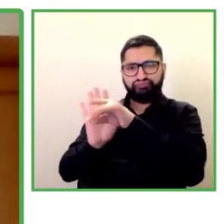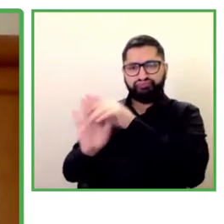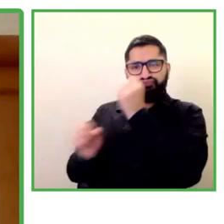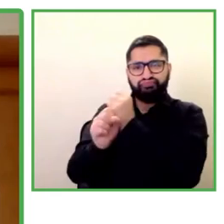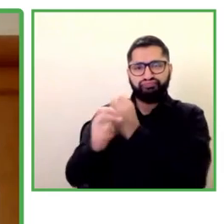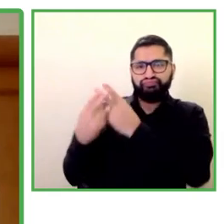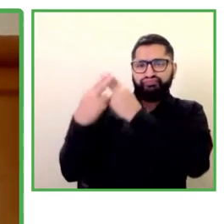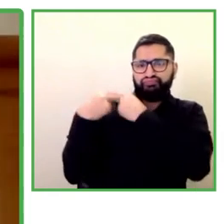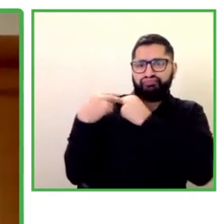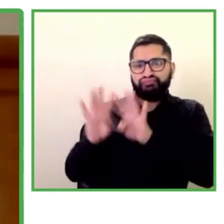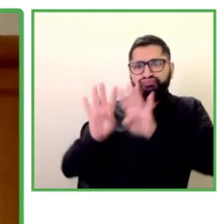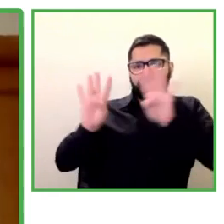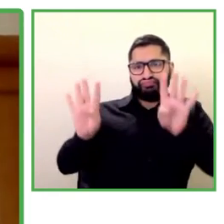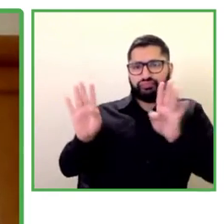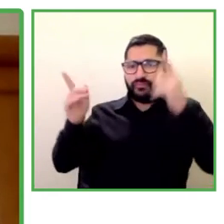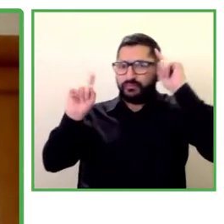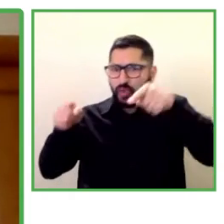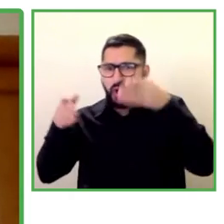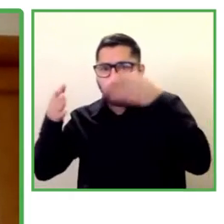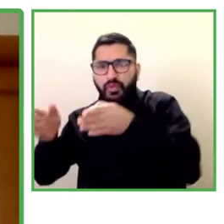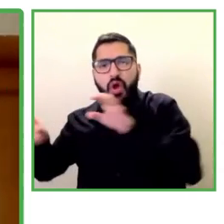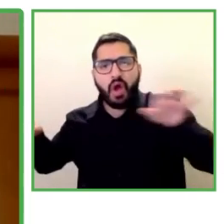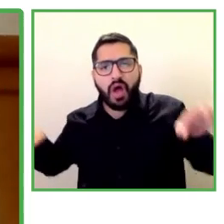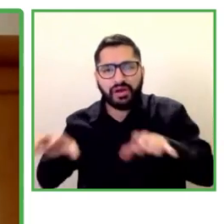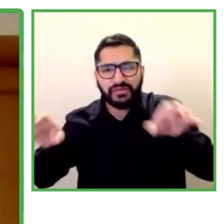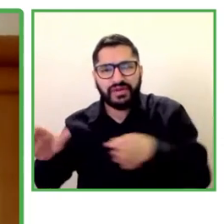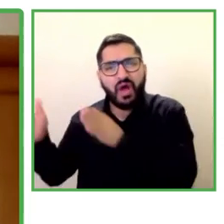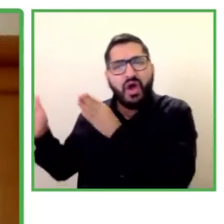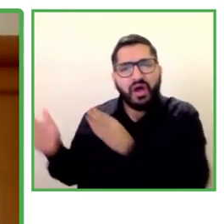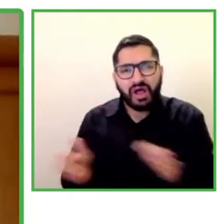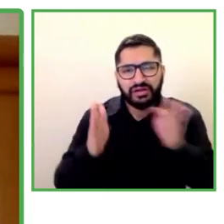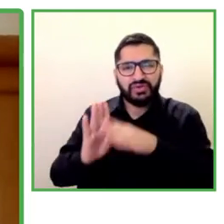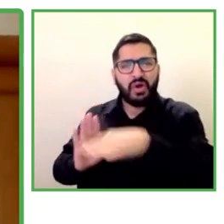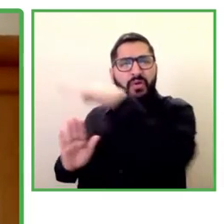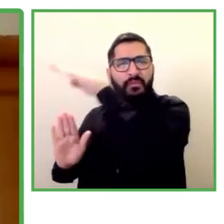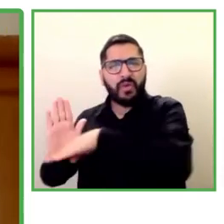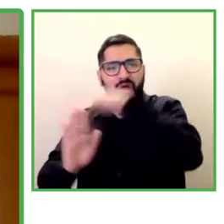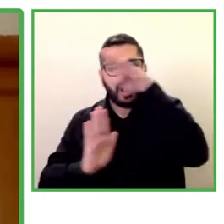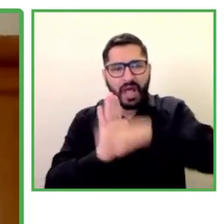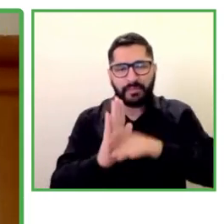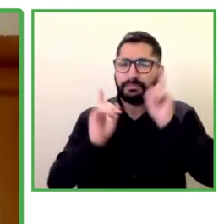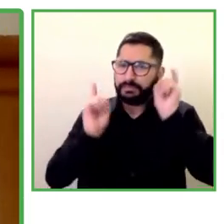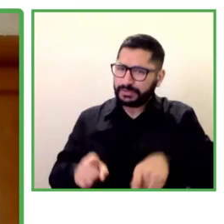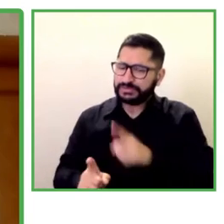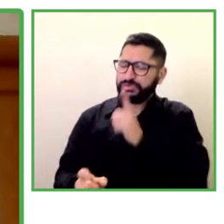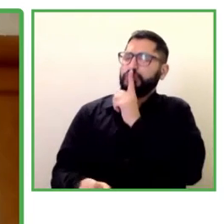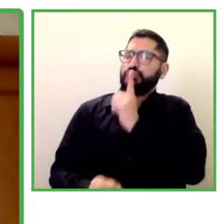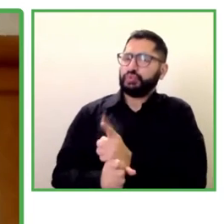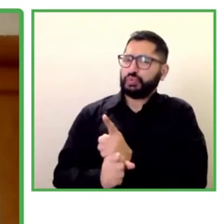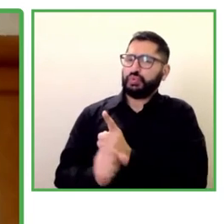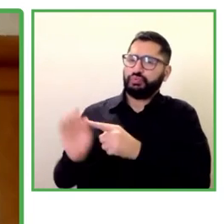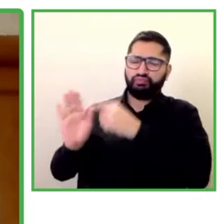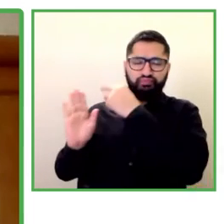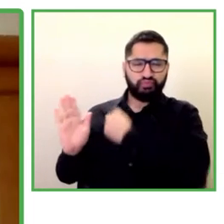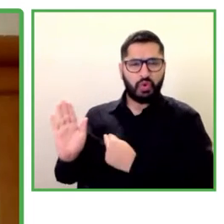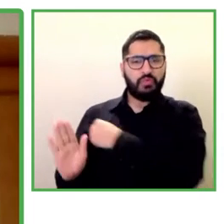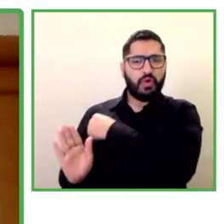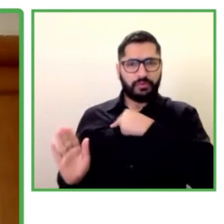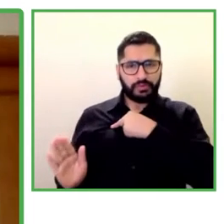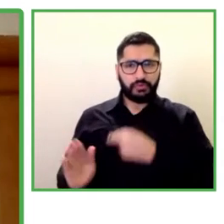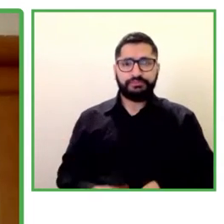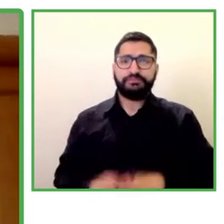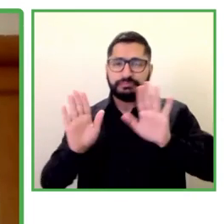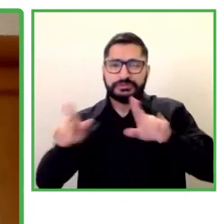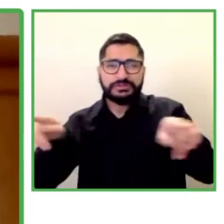the way of organizing, once we comply with this criteria, these requirements, is very, very diverse. And the activities are also